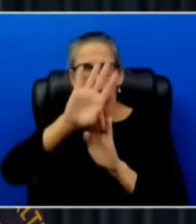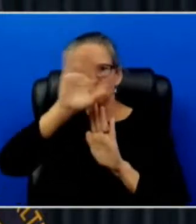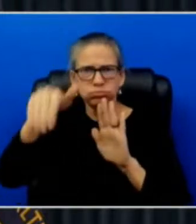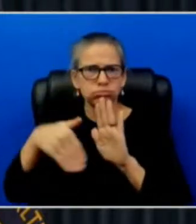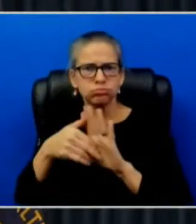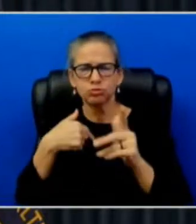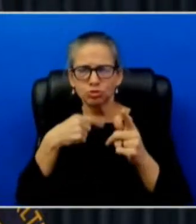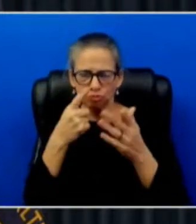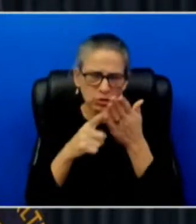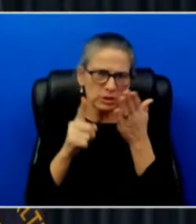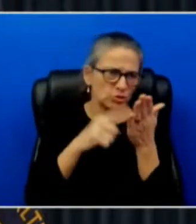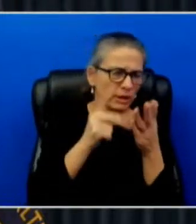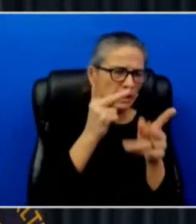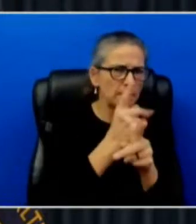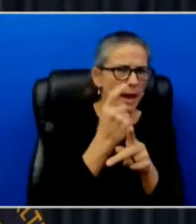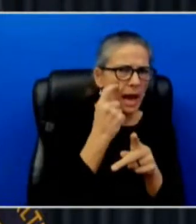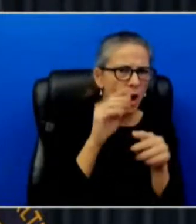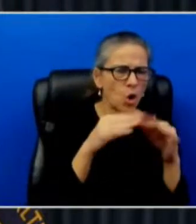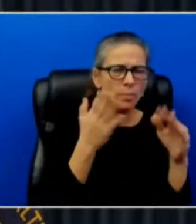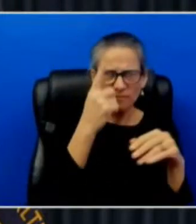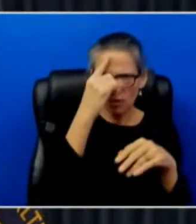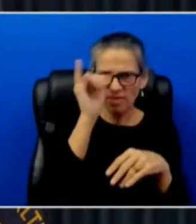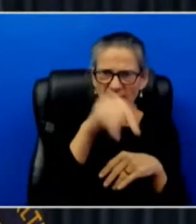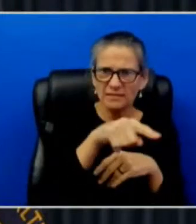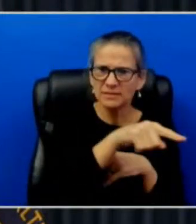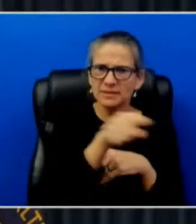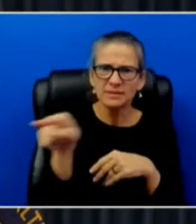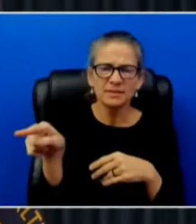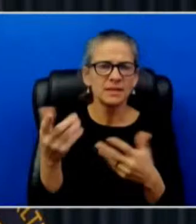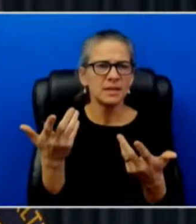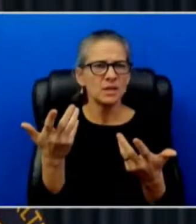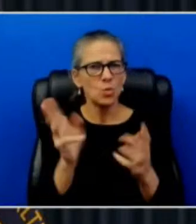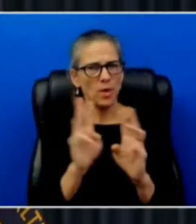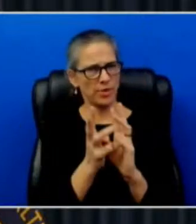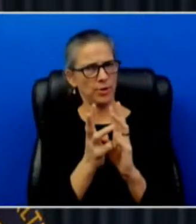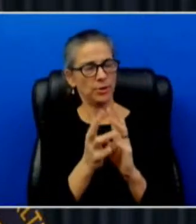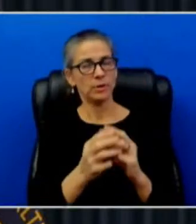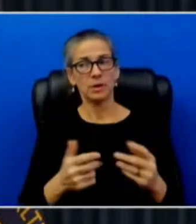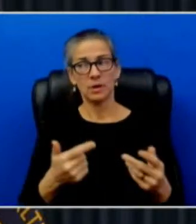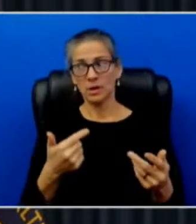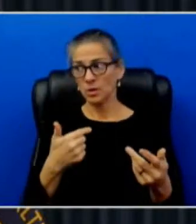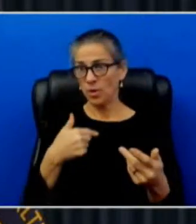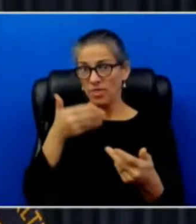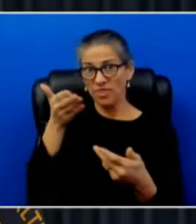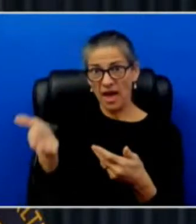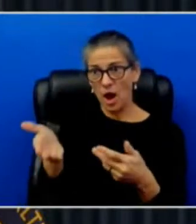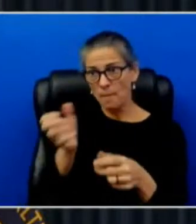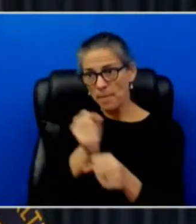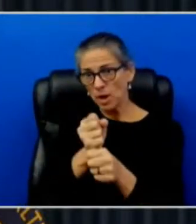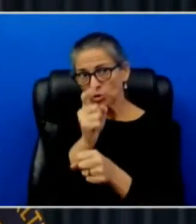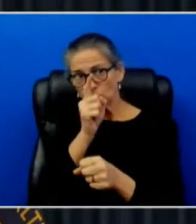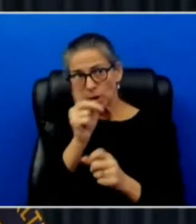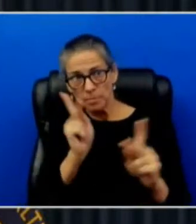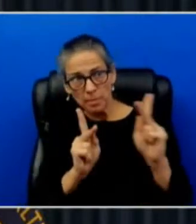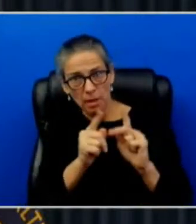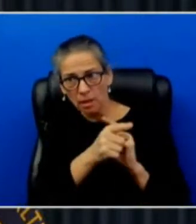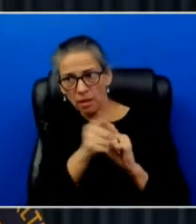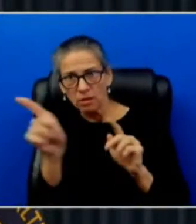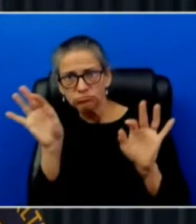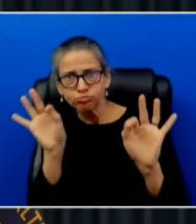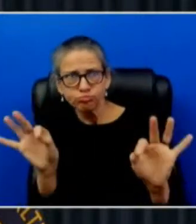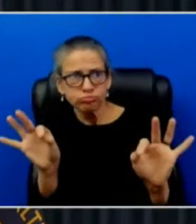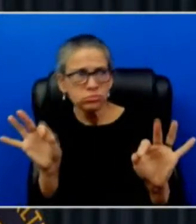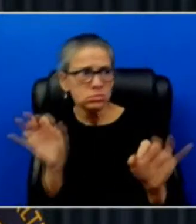this winter weather event, and we will be there to assist any of our citizens or local officials that need or